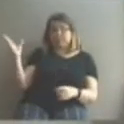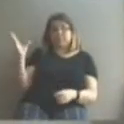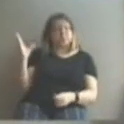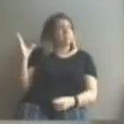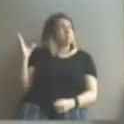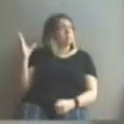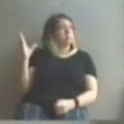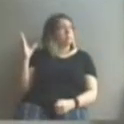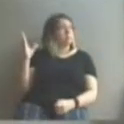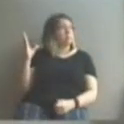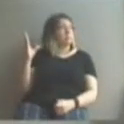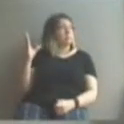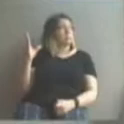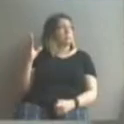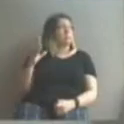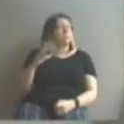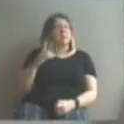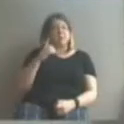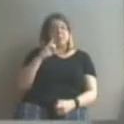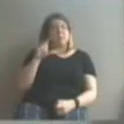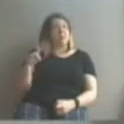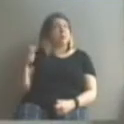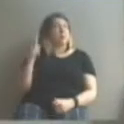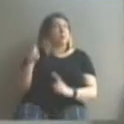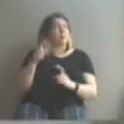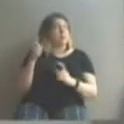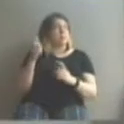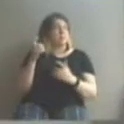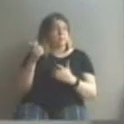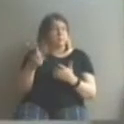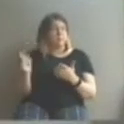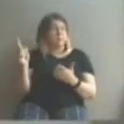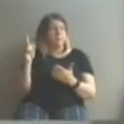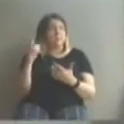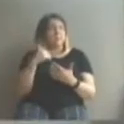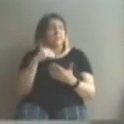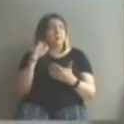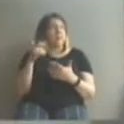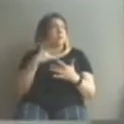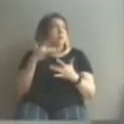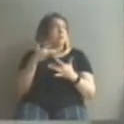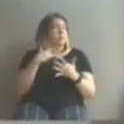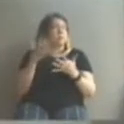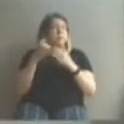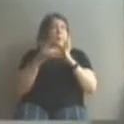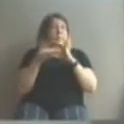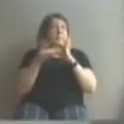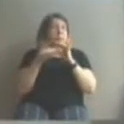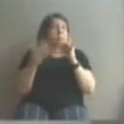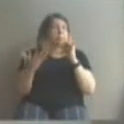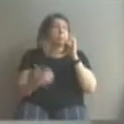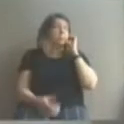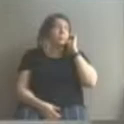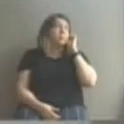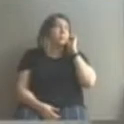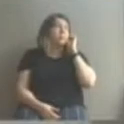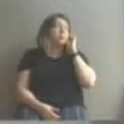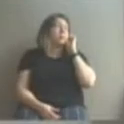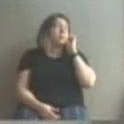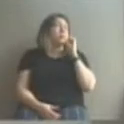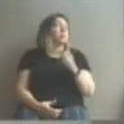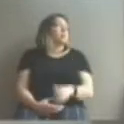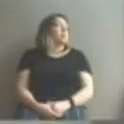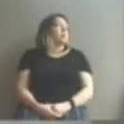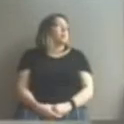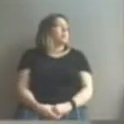that think there were a couple of follow-up questions. Did anybody have any other concerns that they want to express at this time? Member